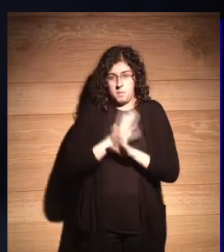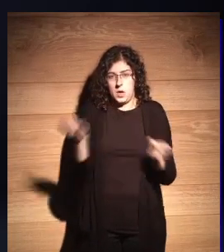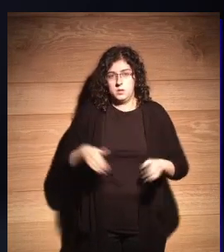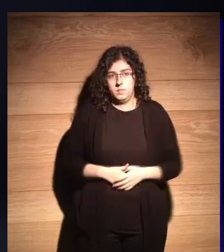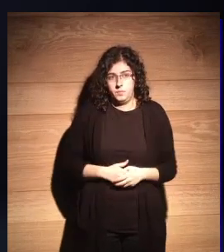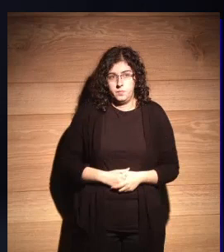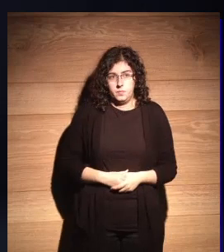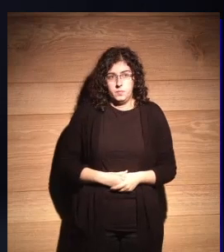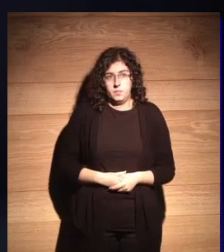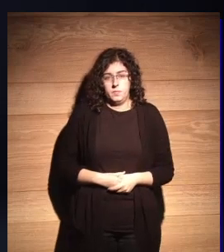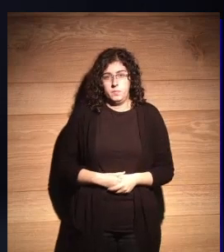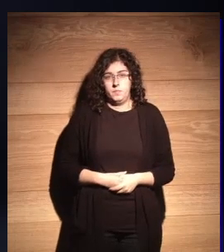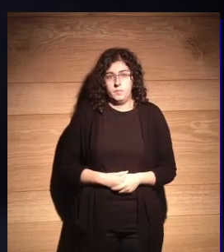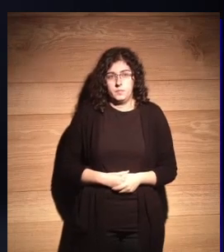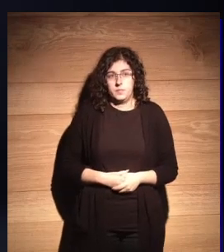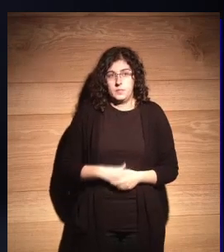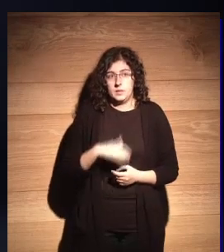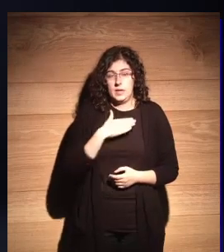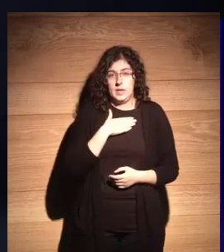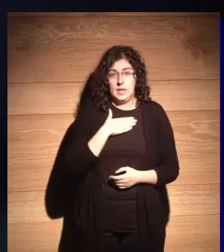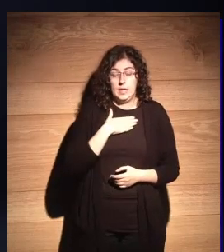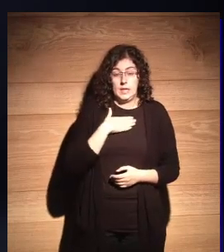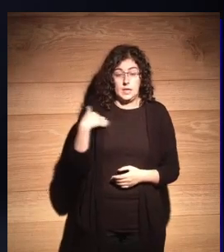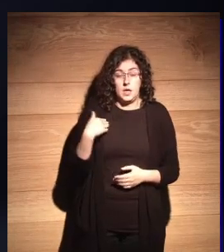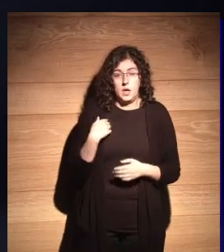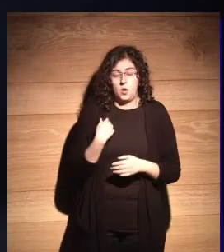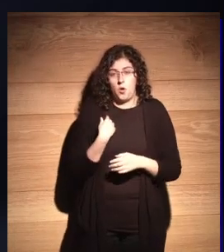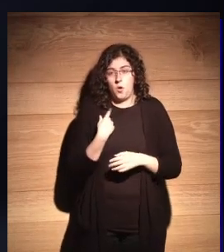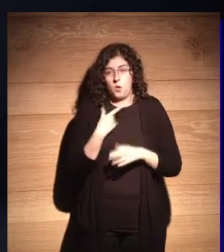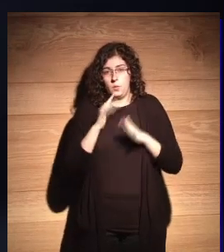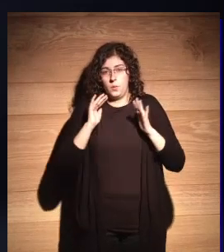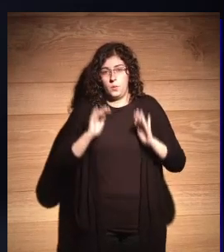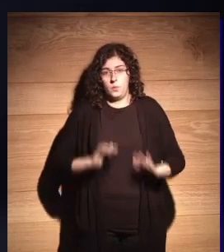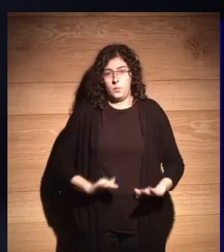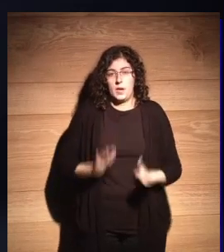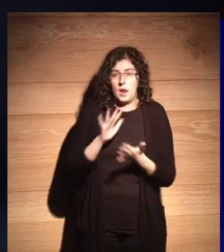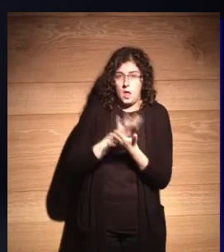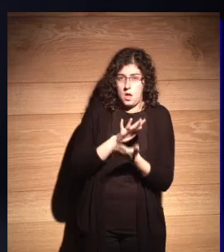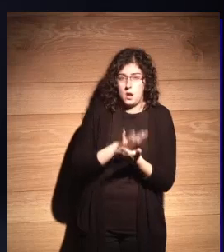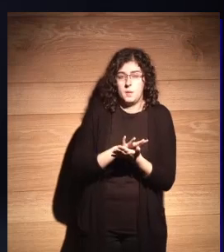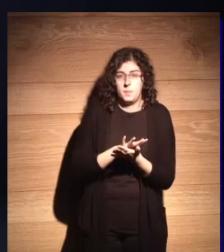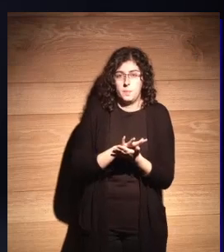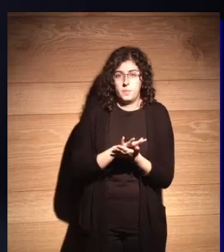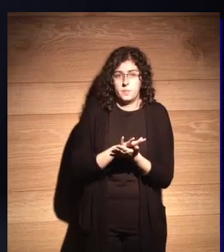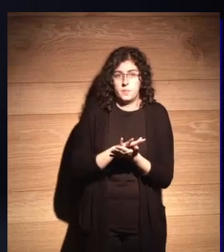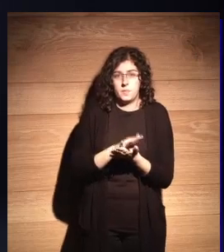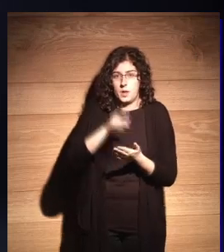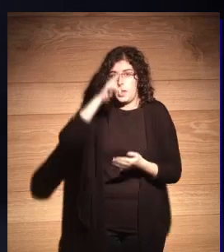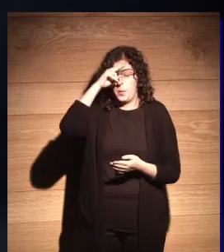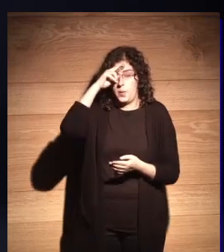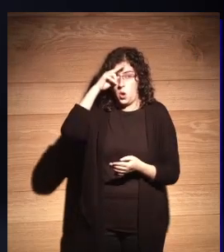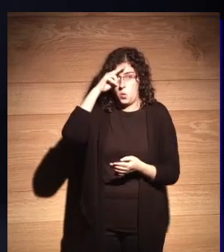want to be able to relax and not have to worry about, rushing back for a